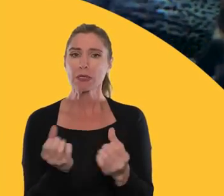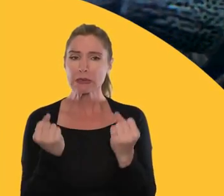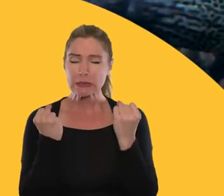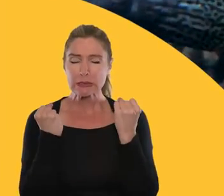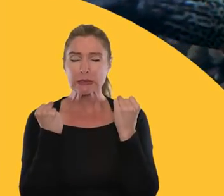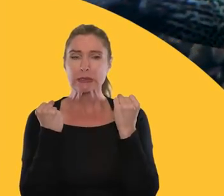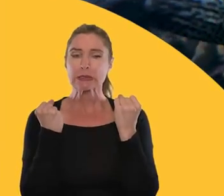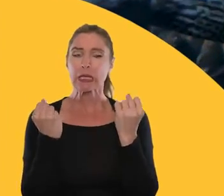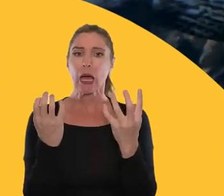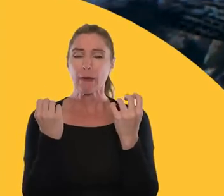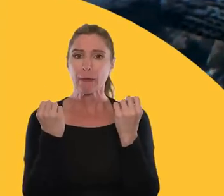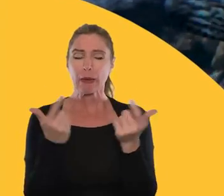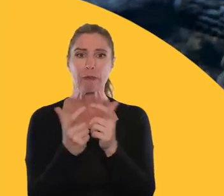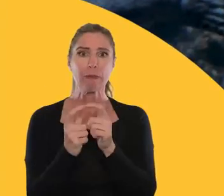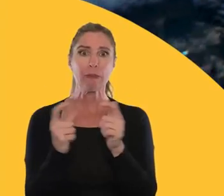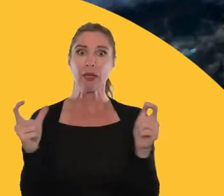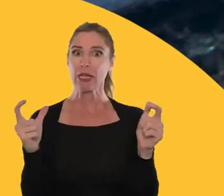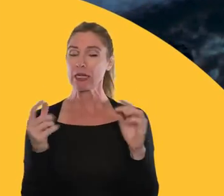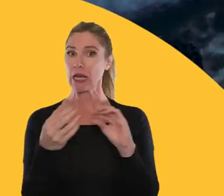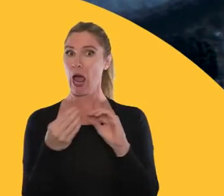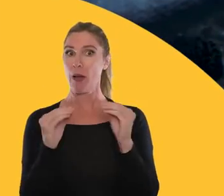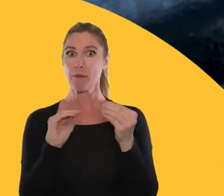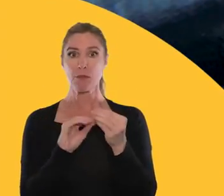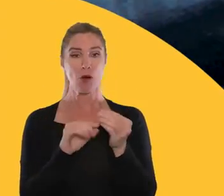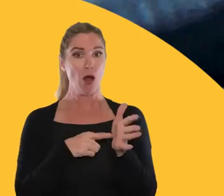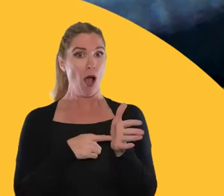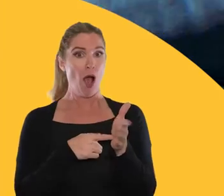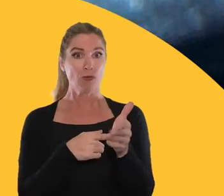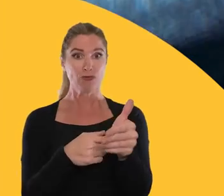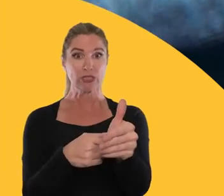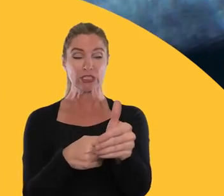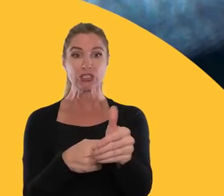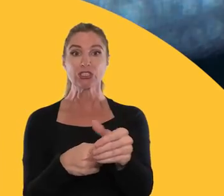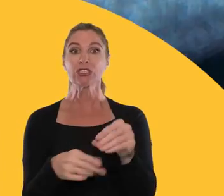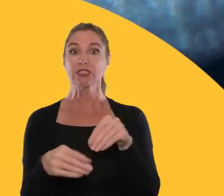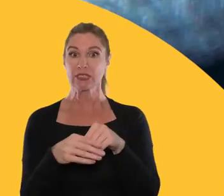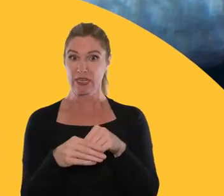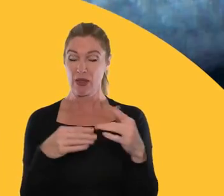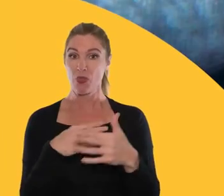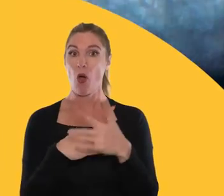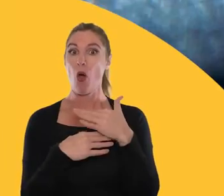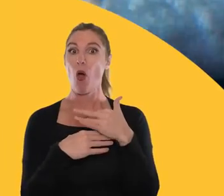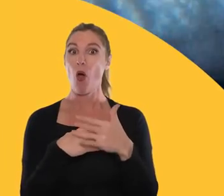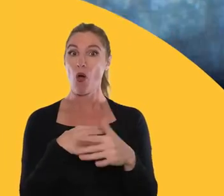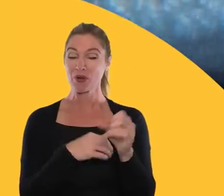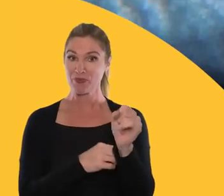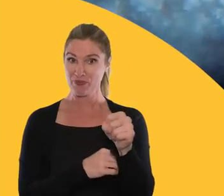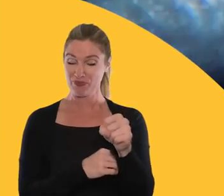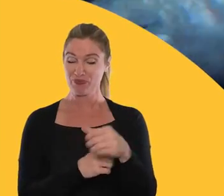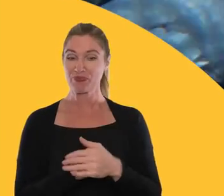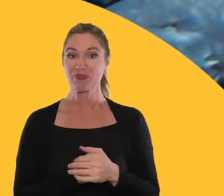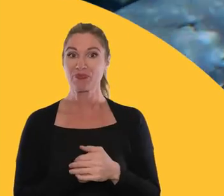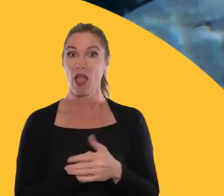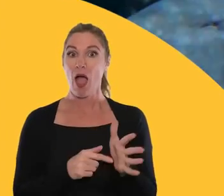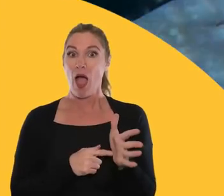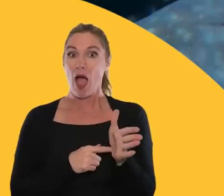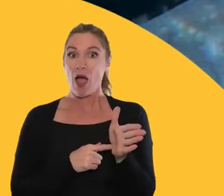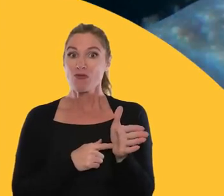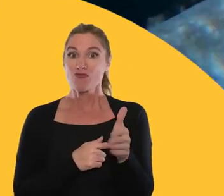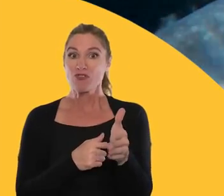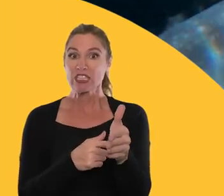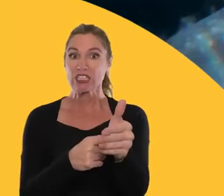Wow, thousands? That is such a big number.